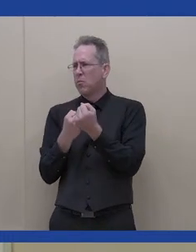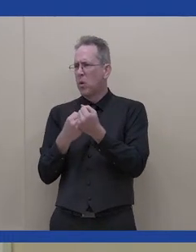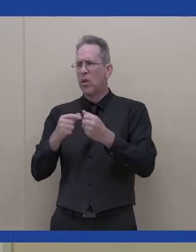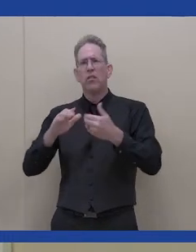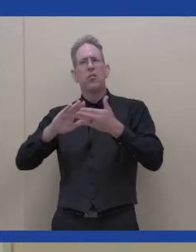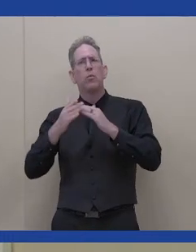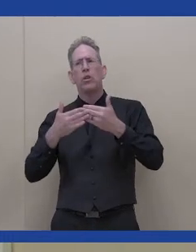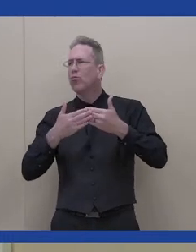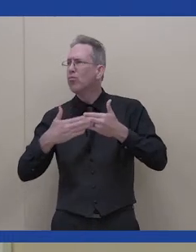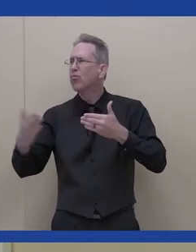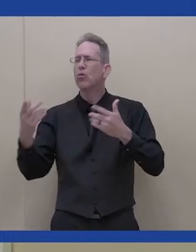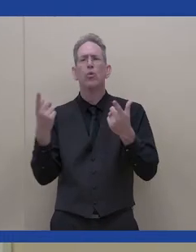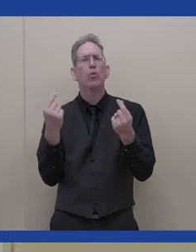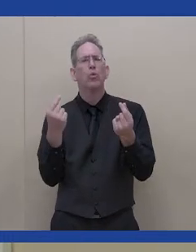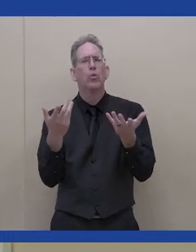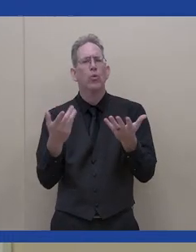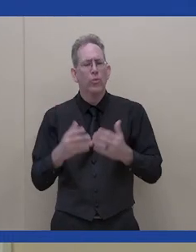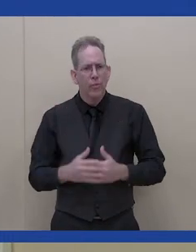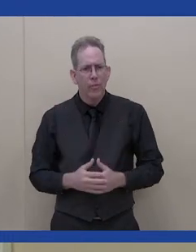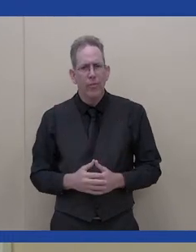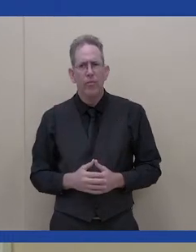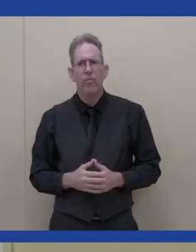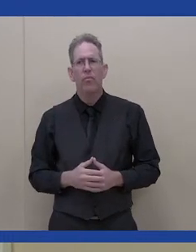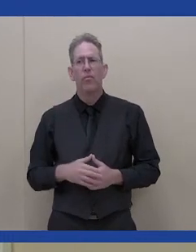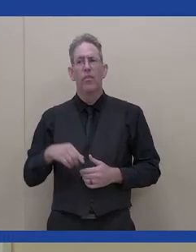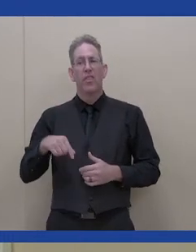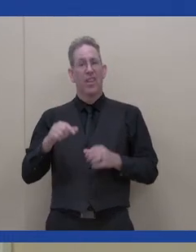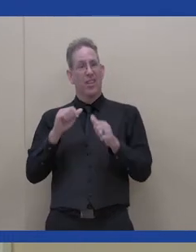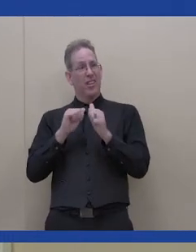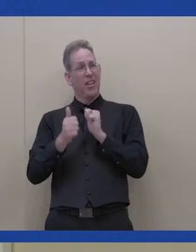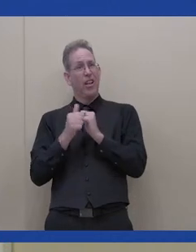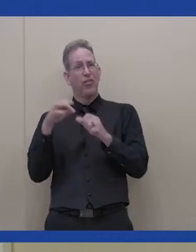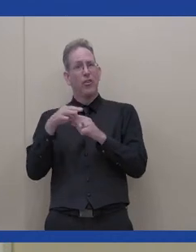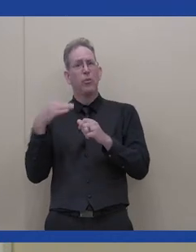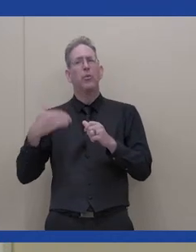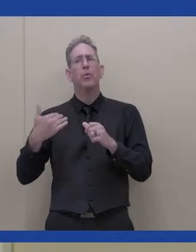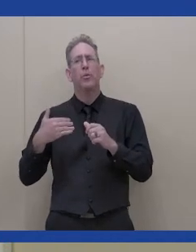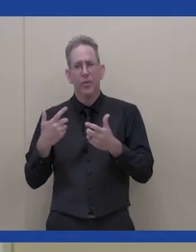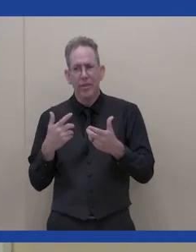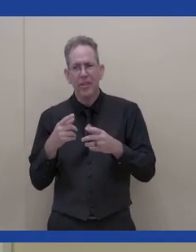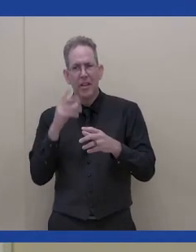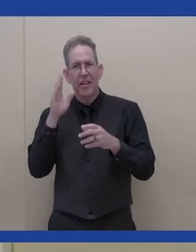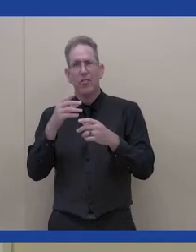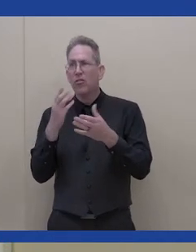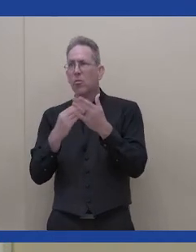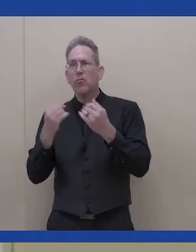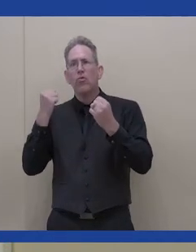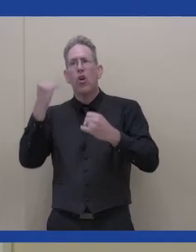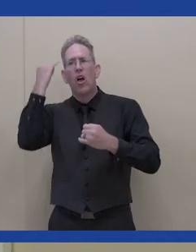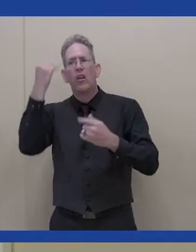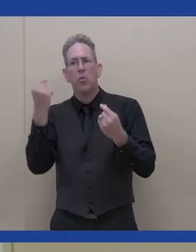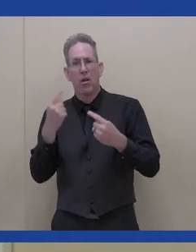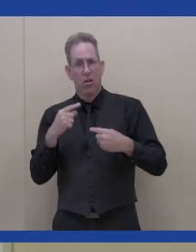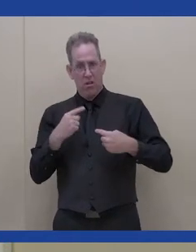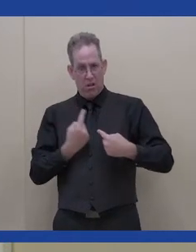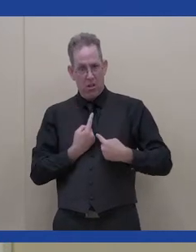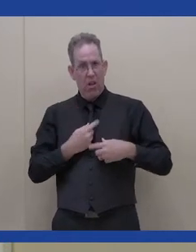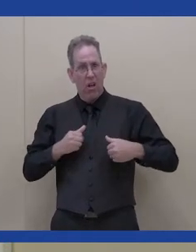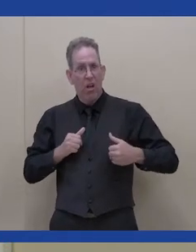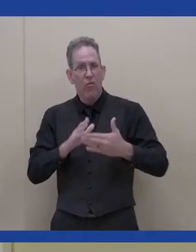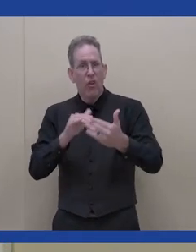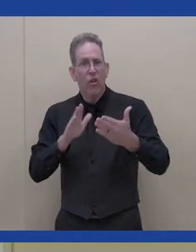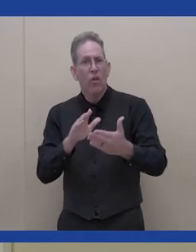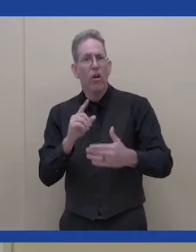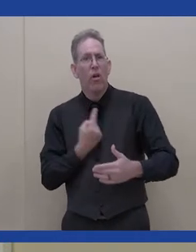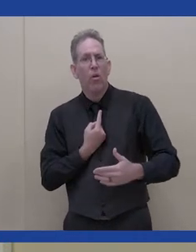ahead. This election was grounded by the idea that we do not have to confront these challenges alone, that we are in this together, and